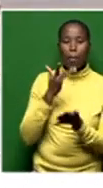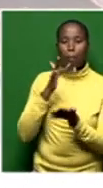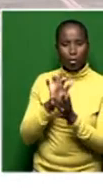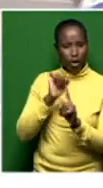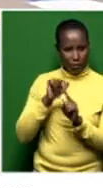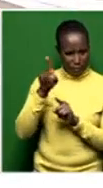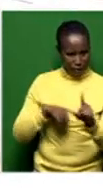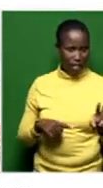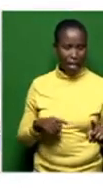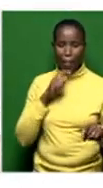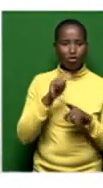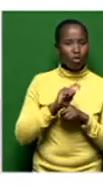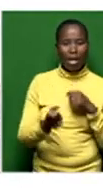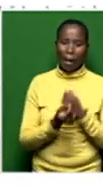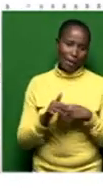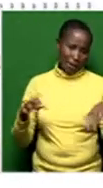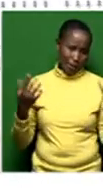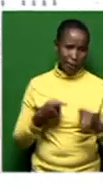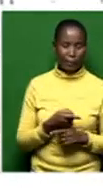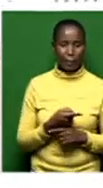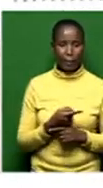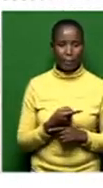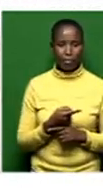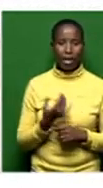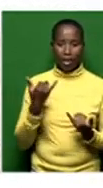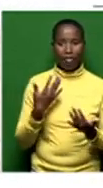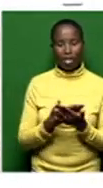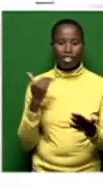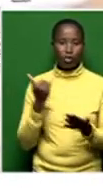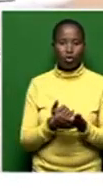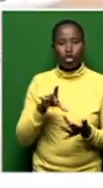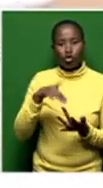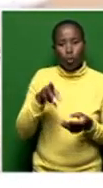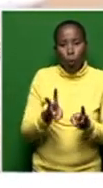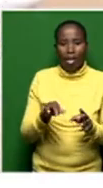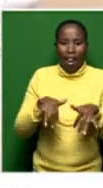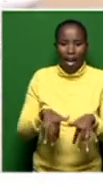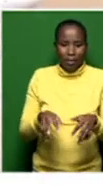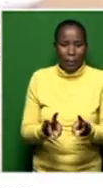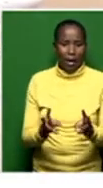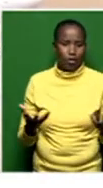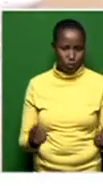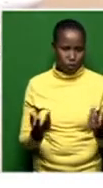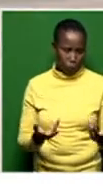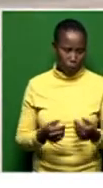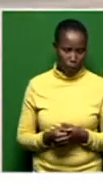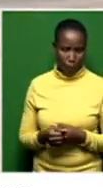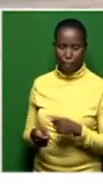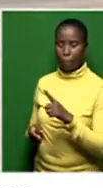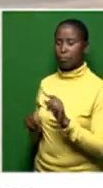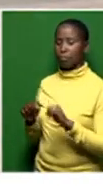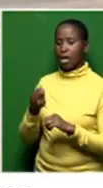upskilling and training so that they can be reabsorbed. Yeah. And they've taken the lazy approach. Yeah. SAA has